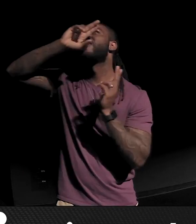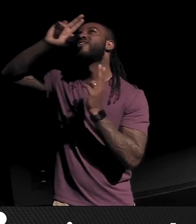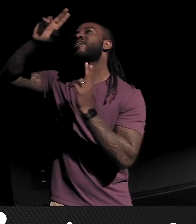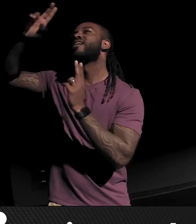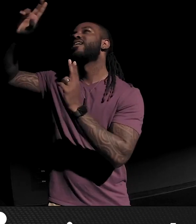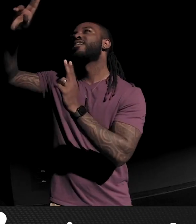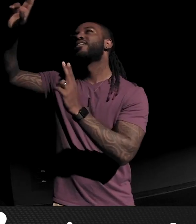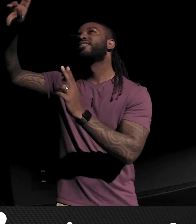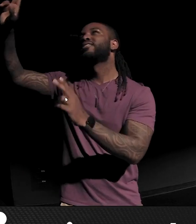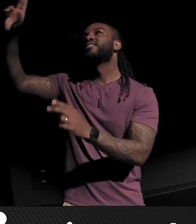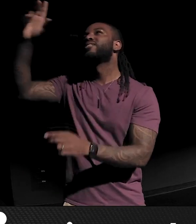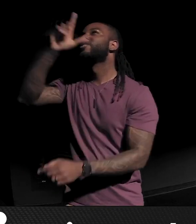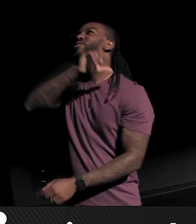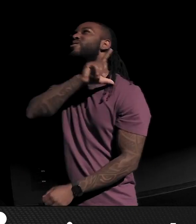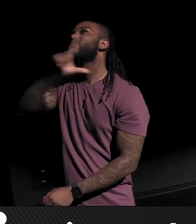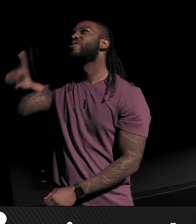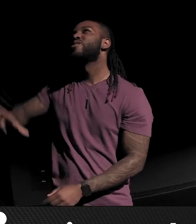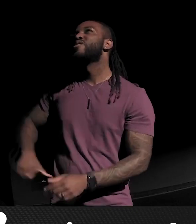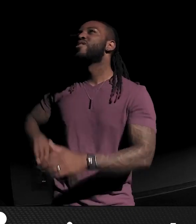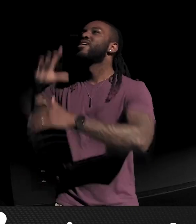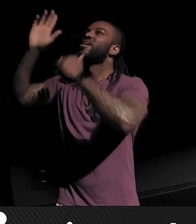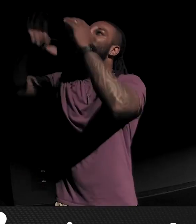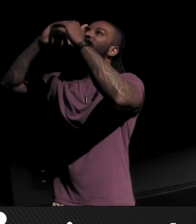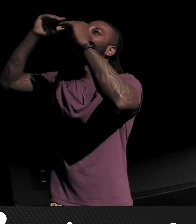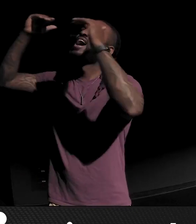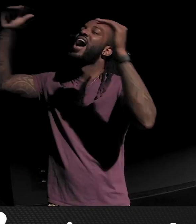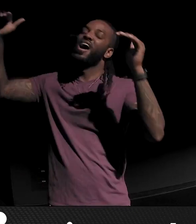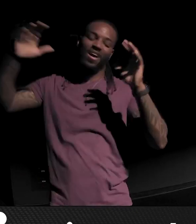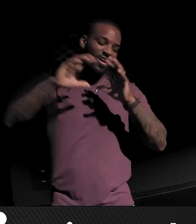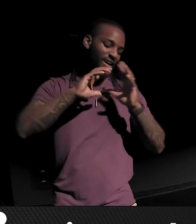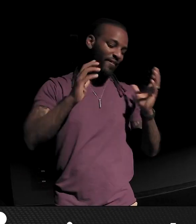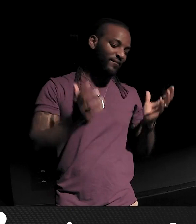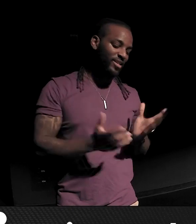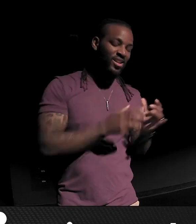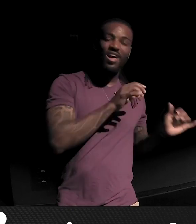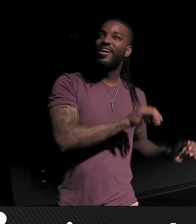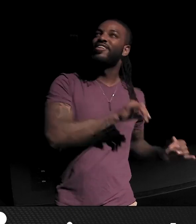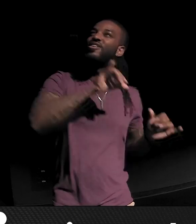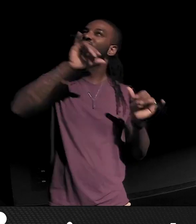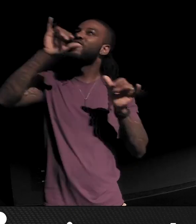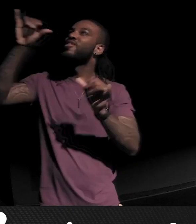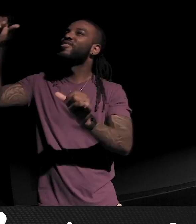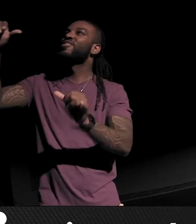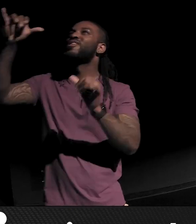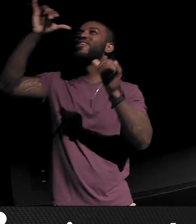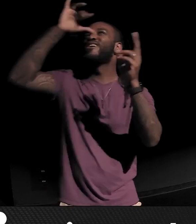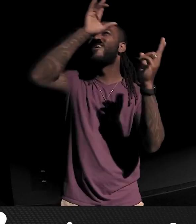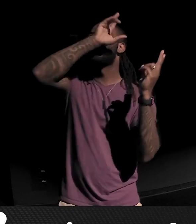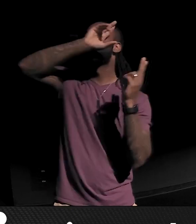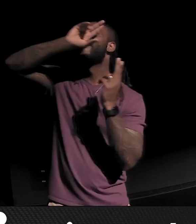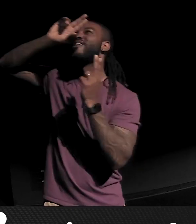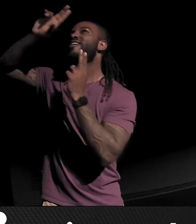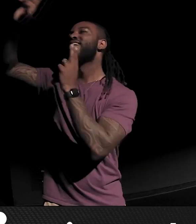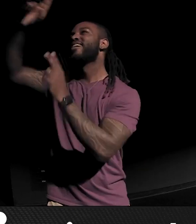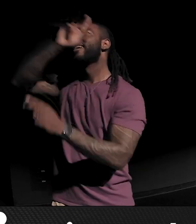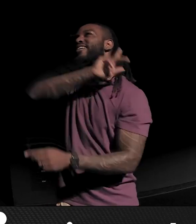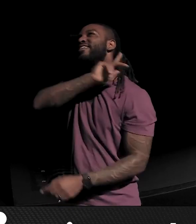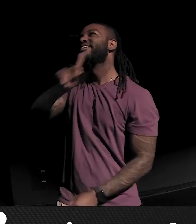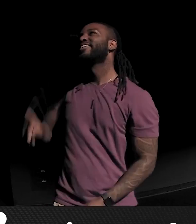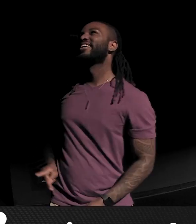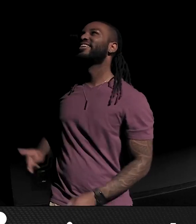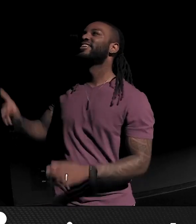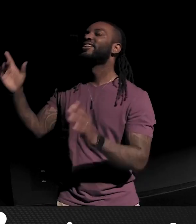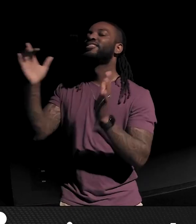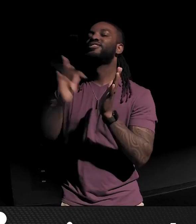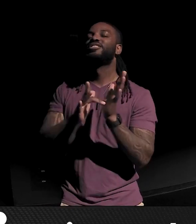Oh, hail, the Lord of heaven and earth. Oh, hail,